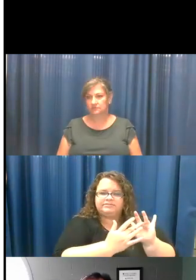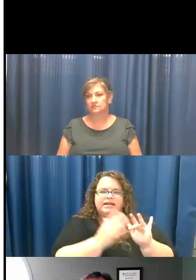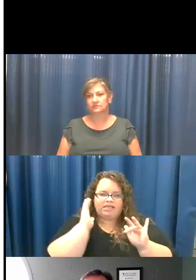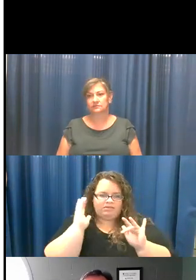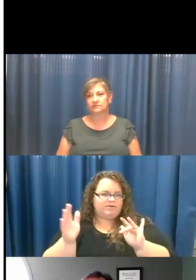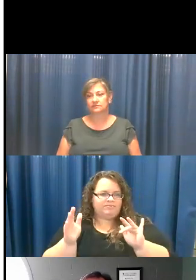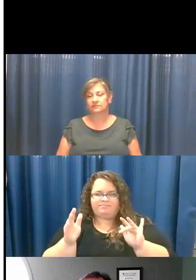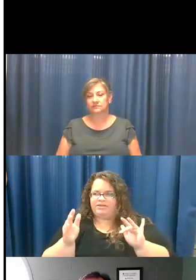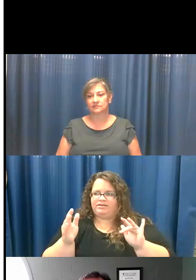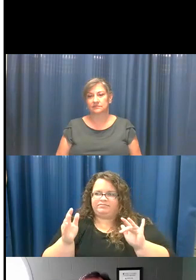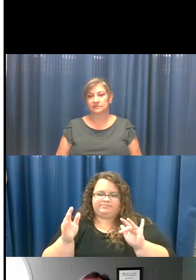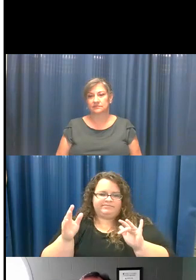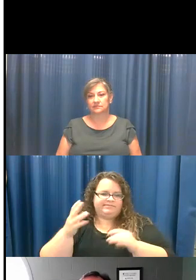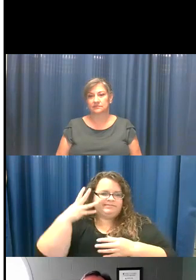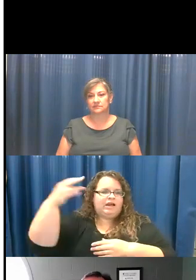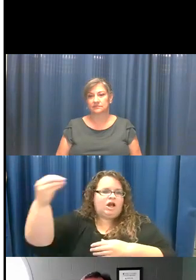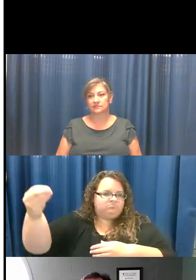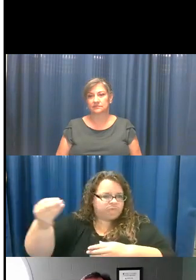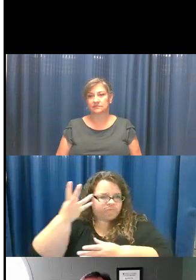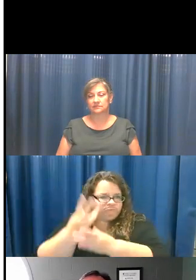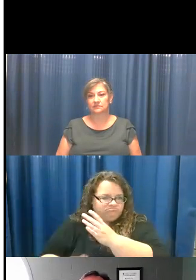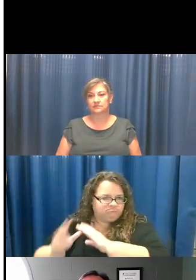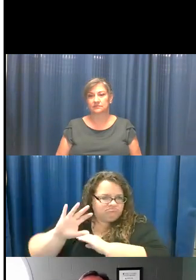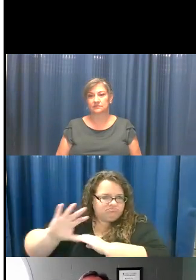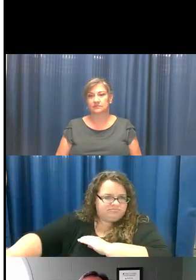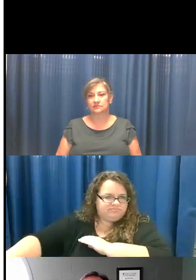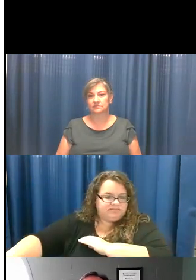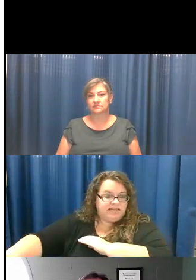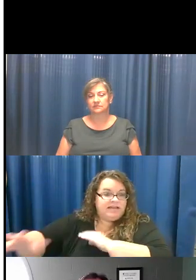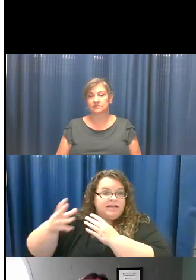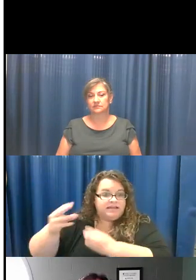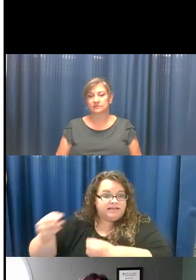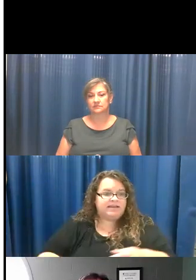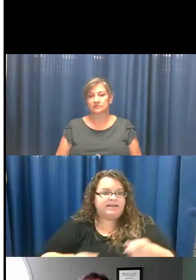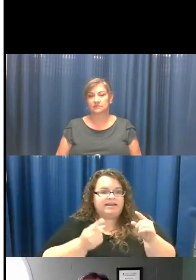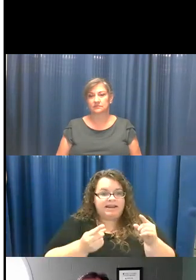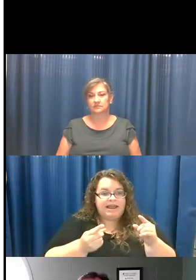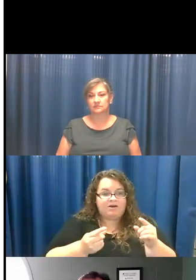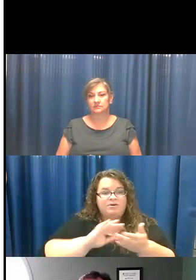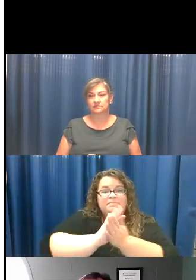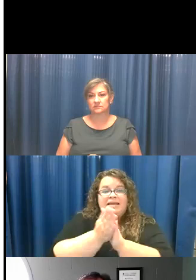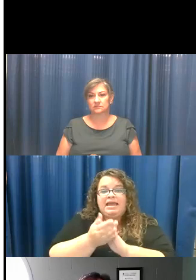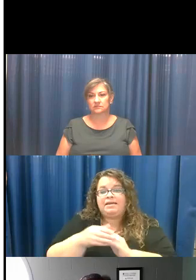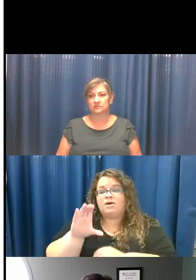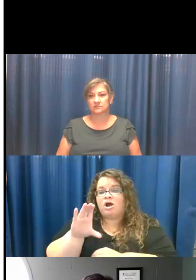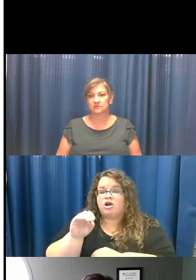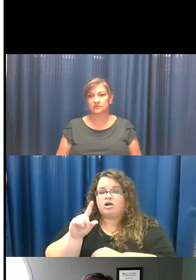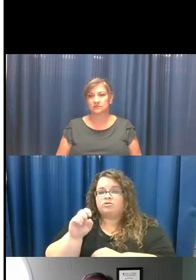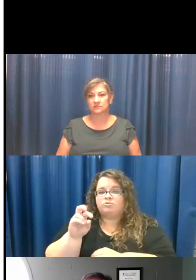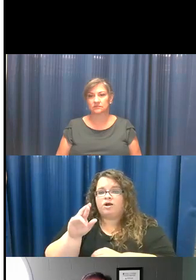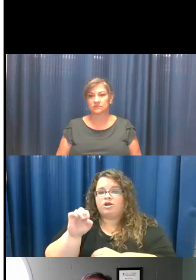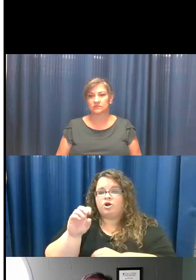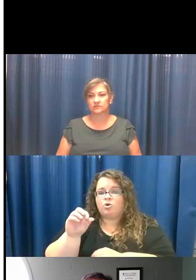in the next 18 months or so. And what's taking their place is Colorado Online. So there will be this